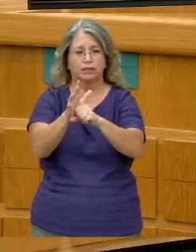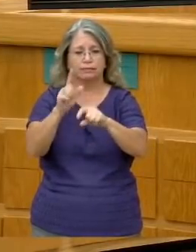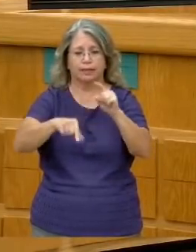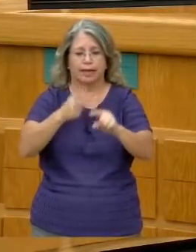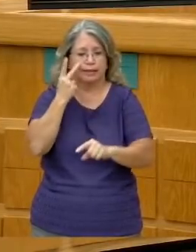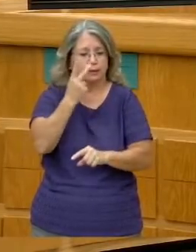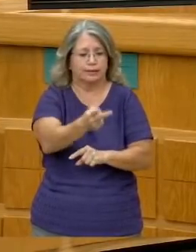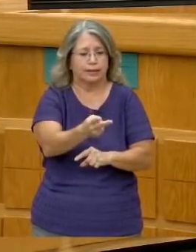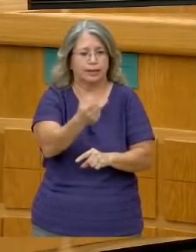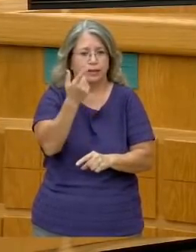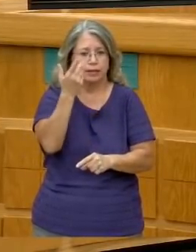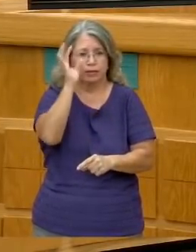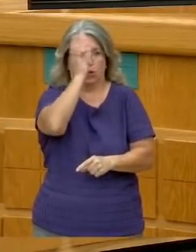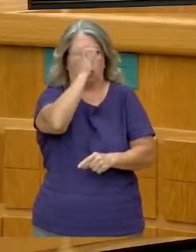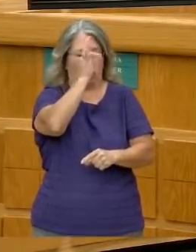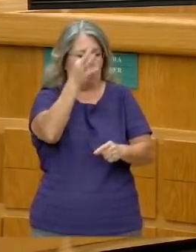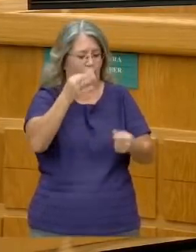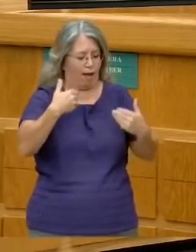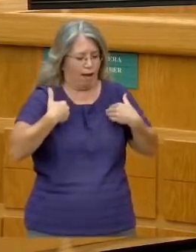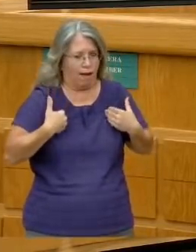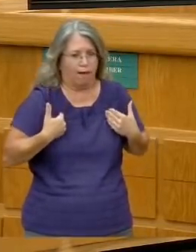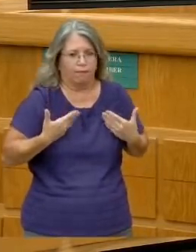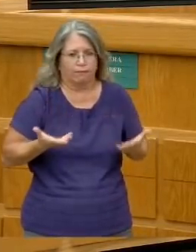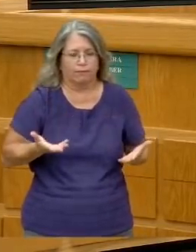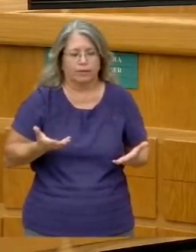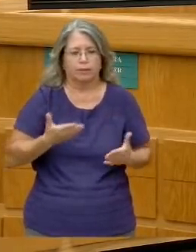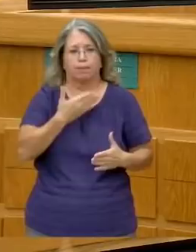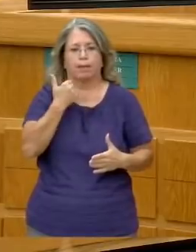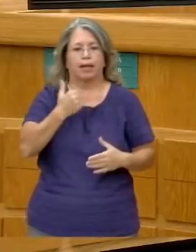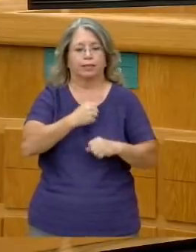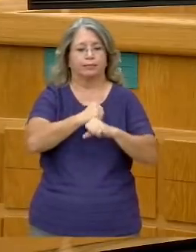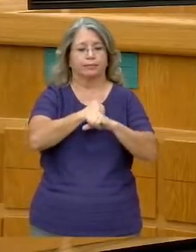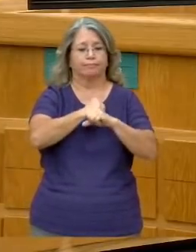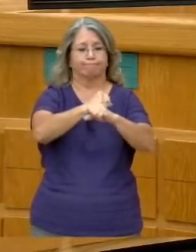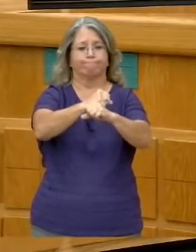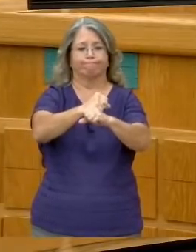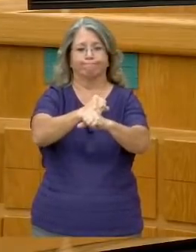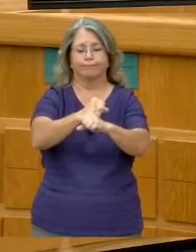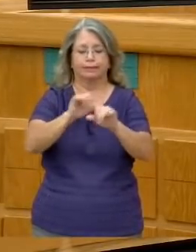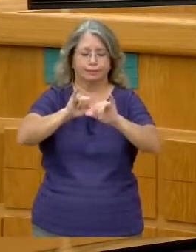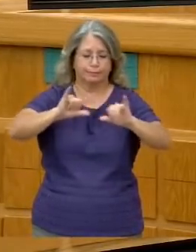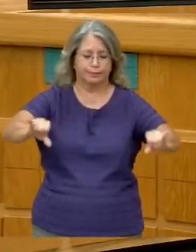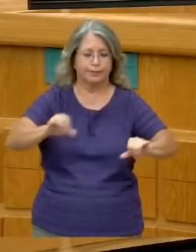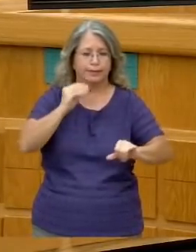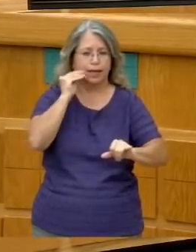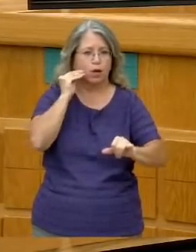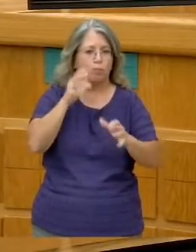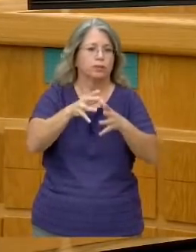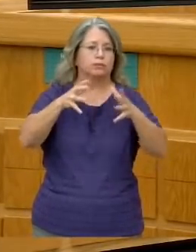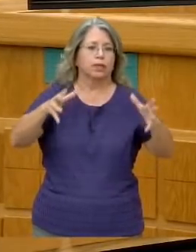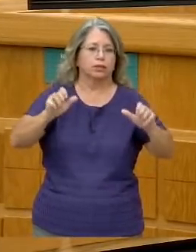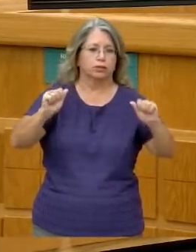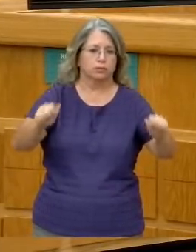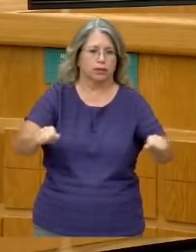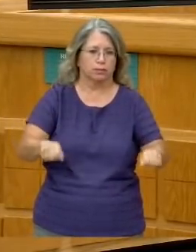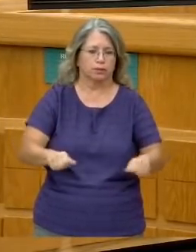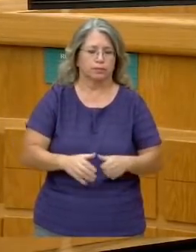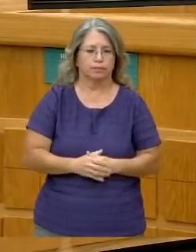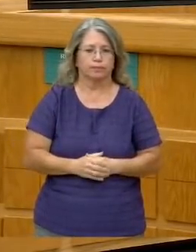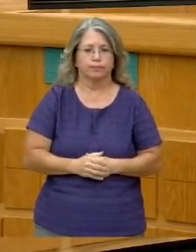We don't know if you have it or not. So the best defense is staying at home as much as possible.